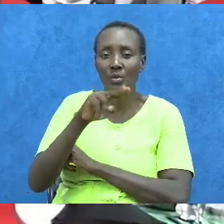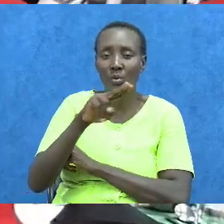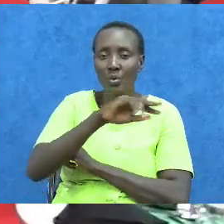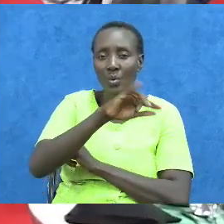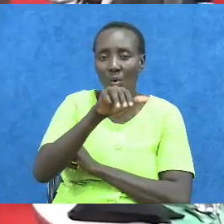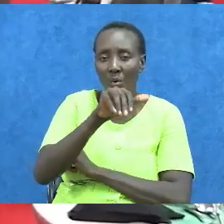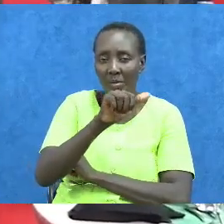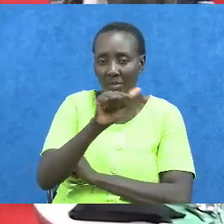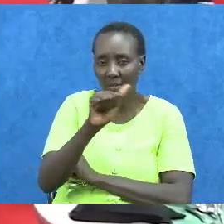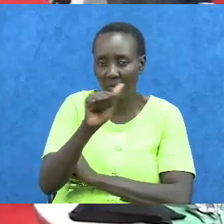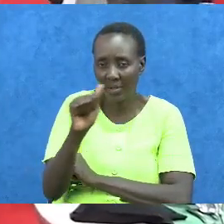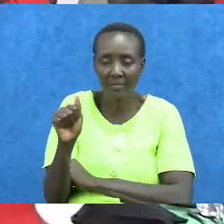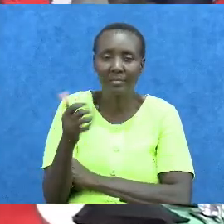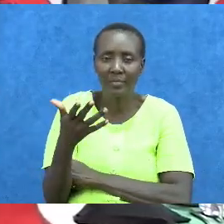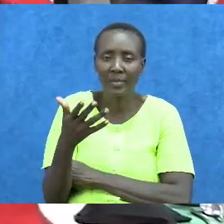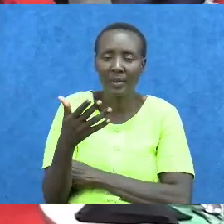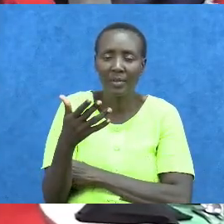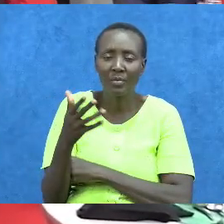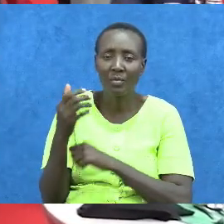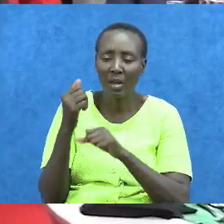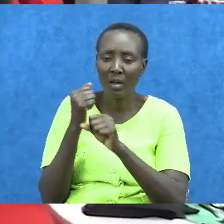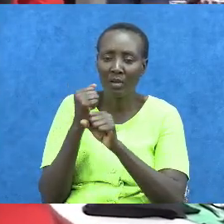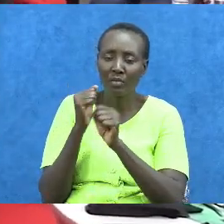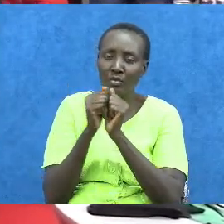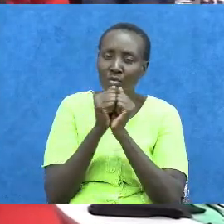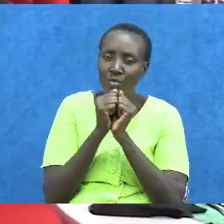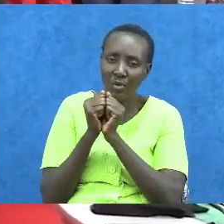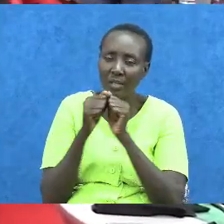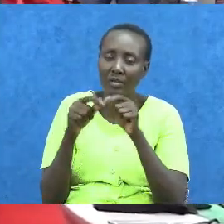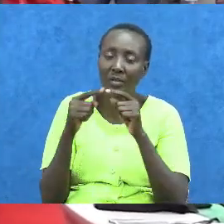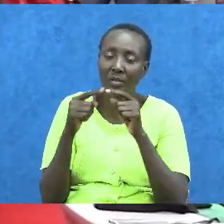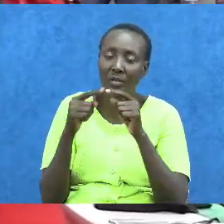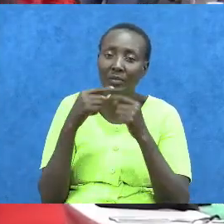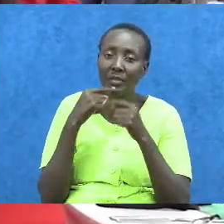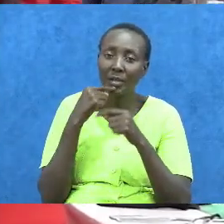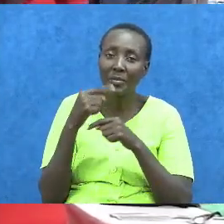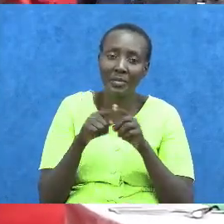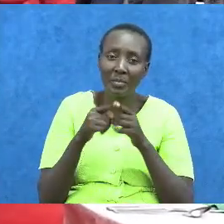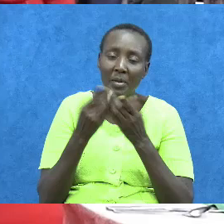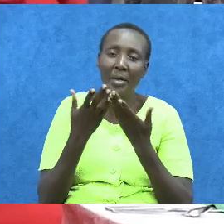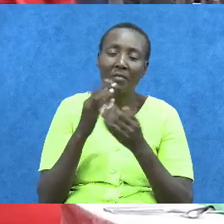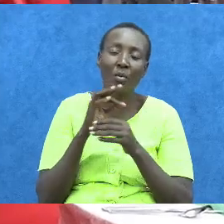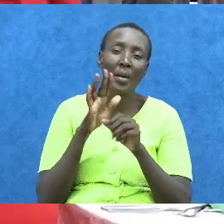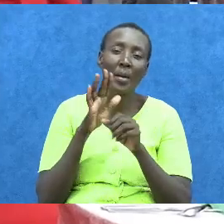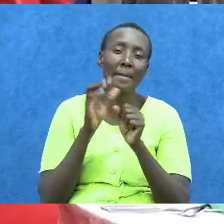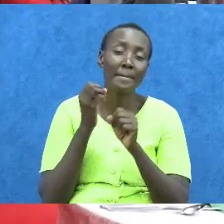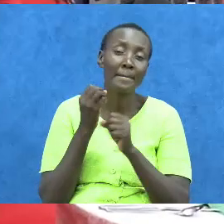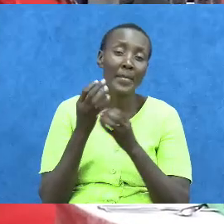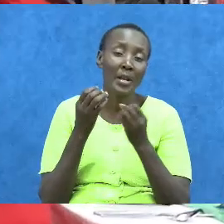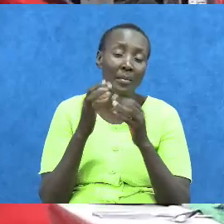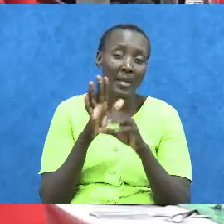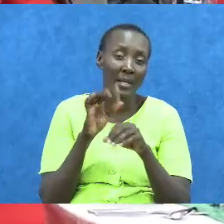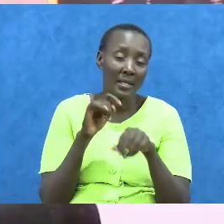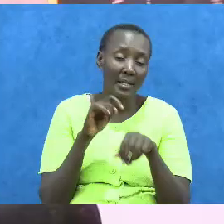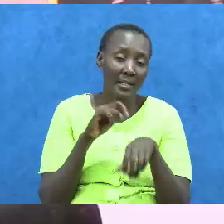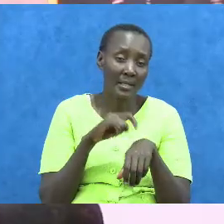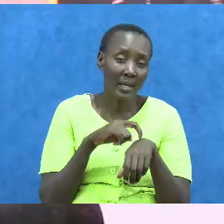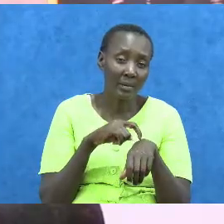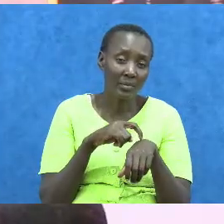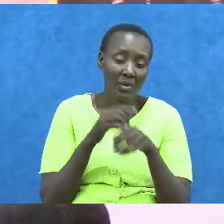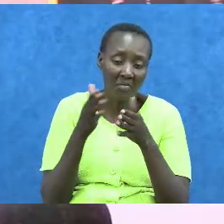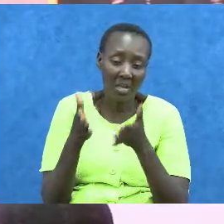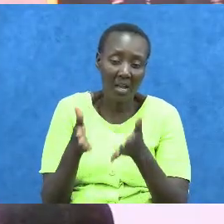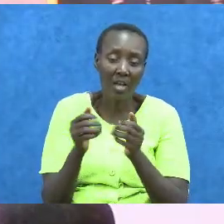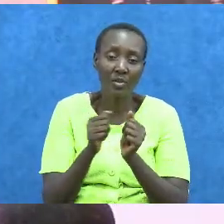Shujaa, I mean, we've been together. Nyinyi wenyewe mmesema hapa tumekula ngoma several times. Tumekula ngoma hapa na nyinyi,